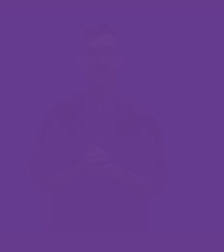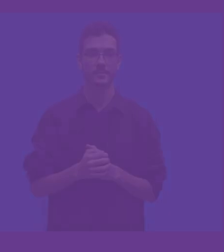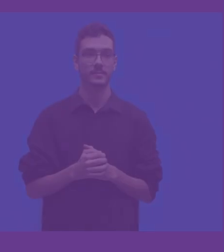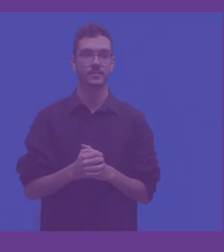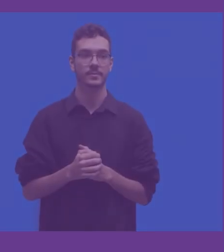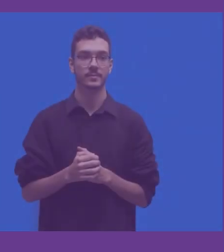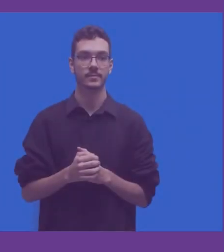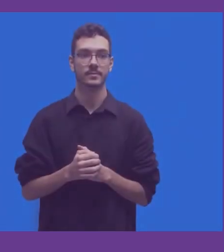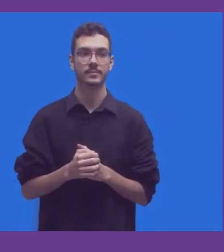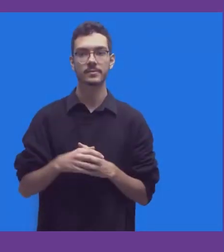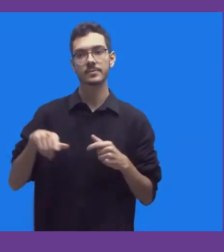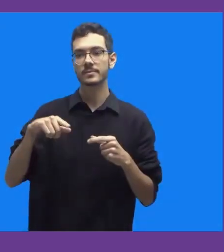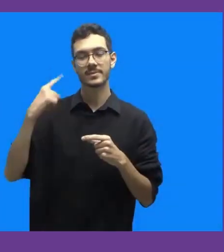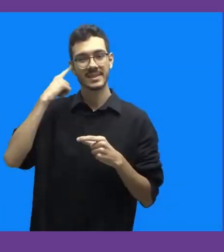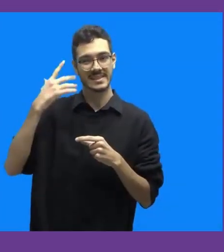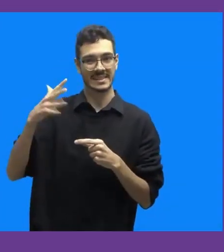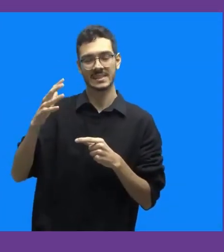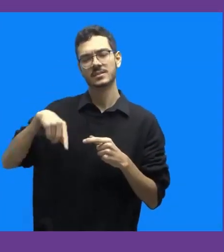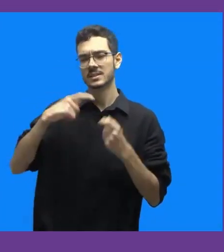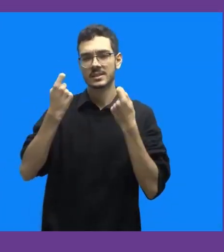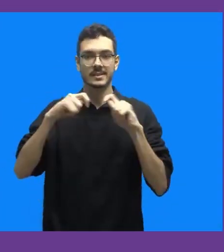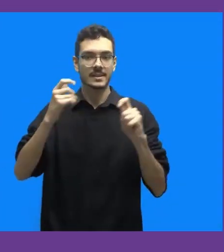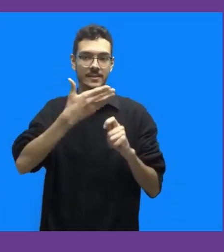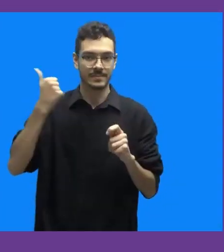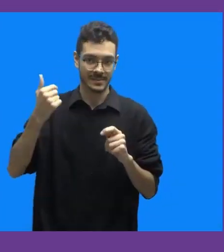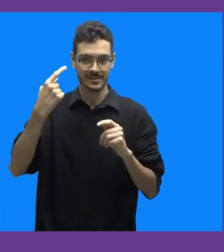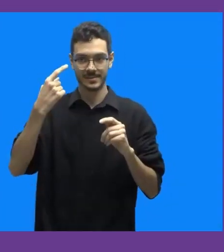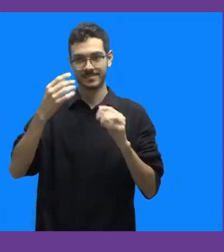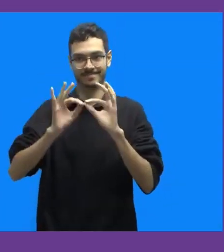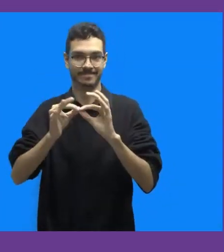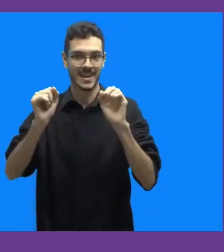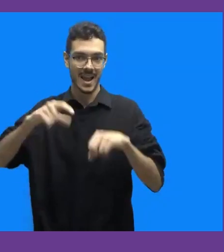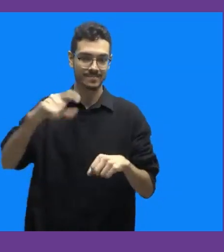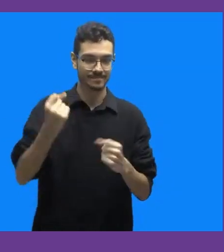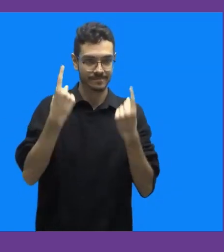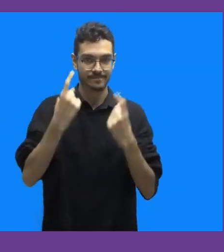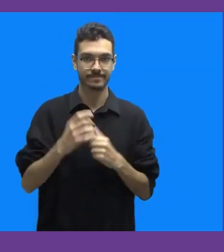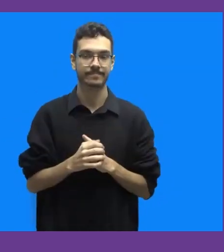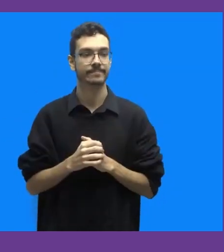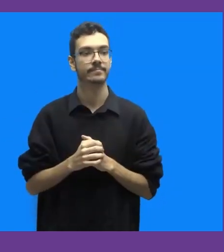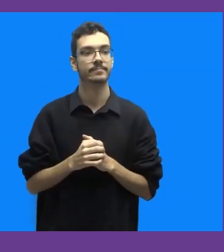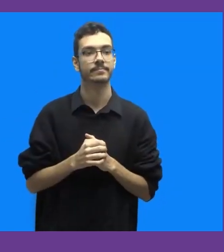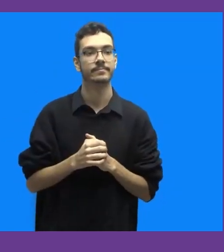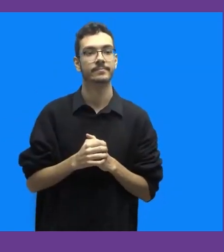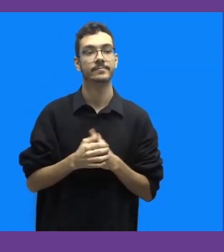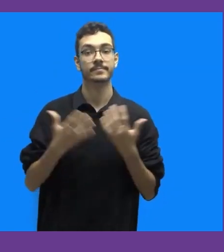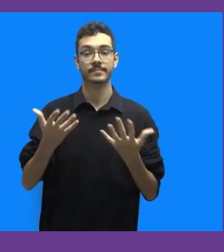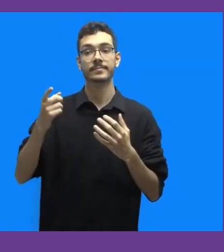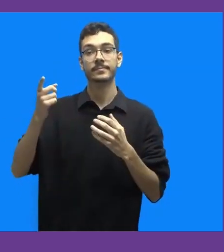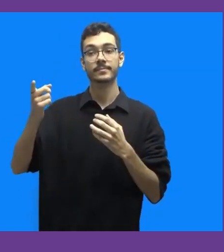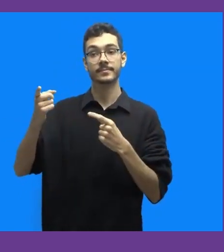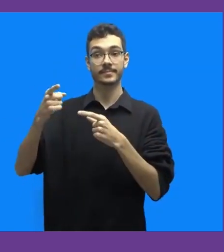design, and we kick-started that whole universal design around the teaching element. So I think if you want to improve the